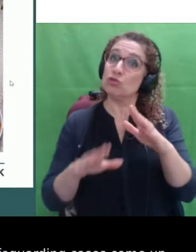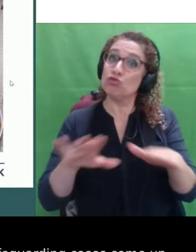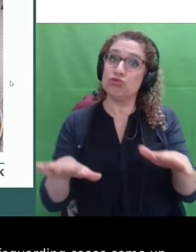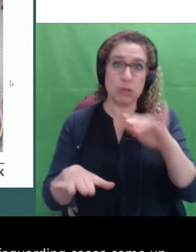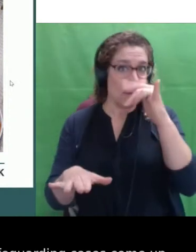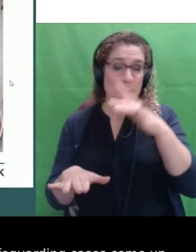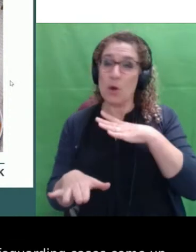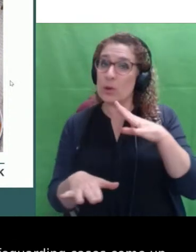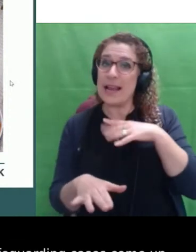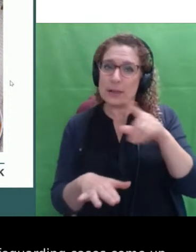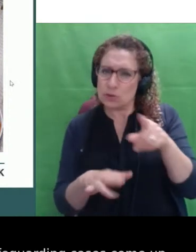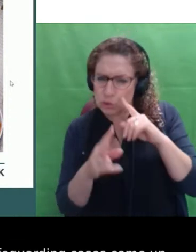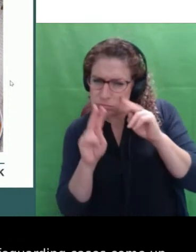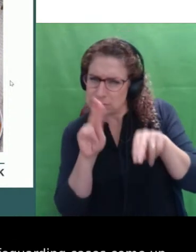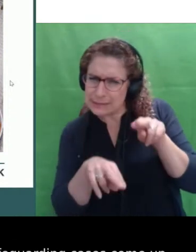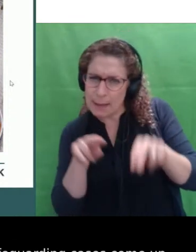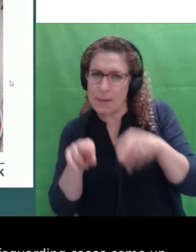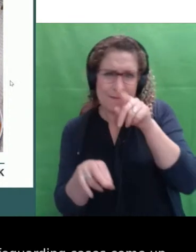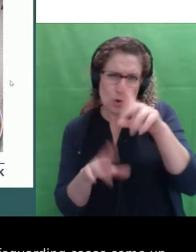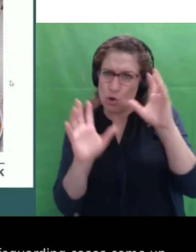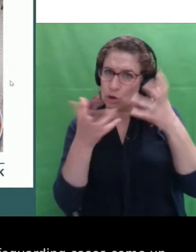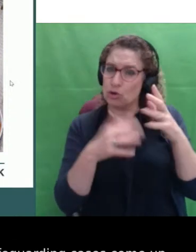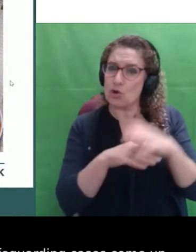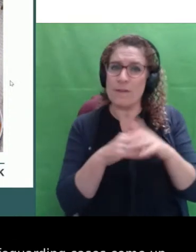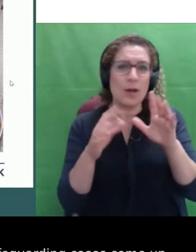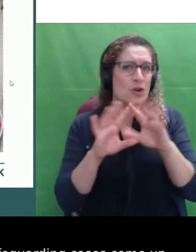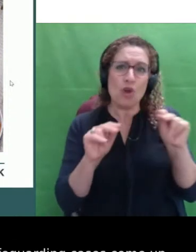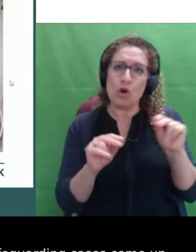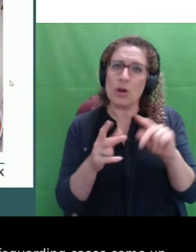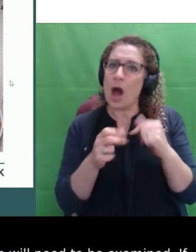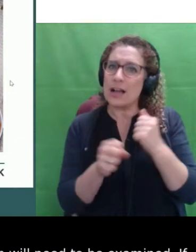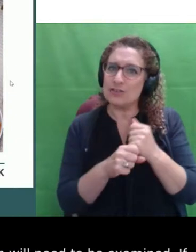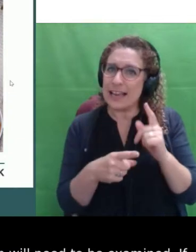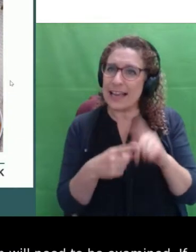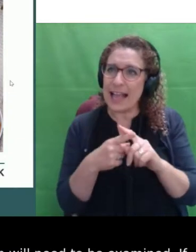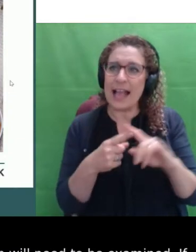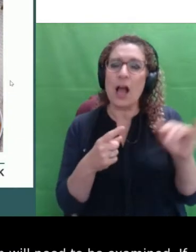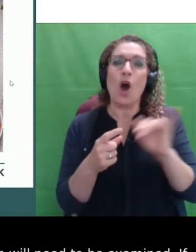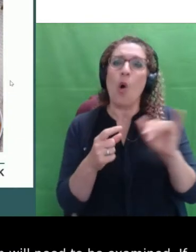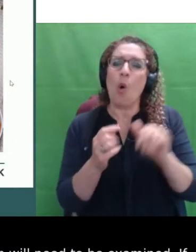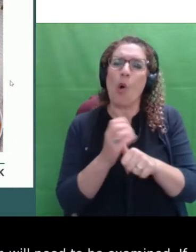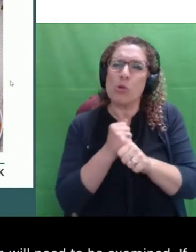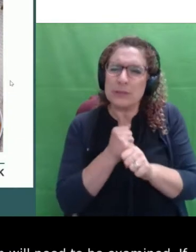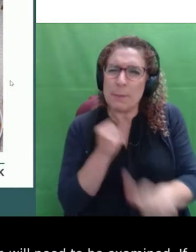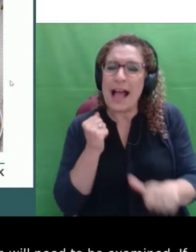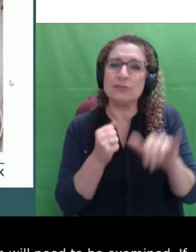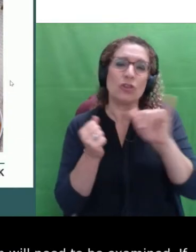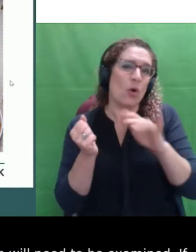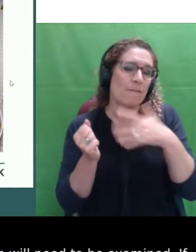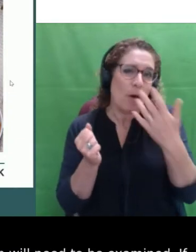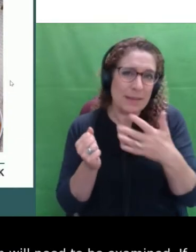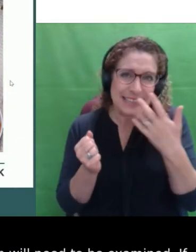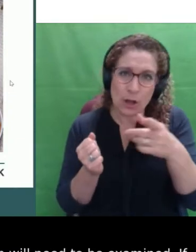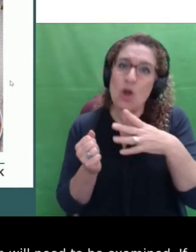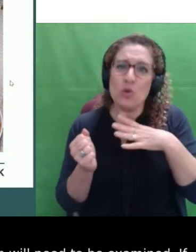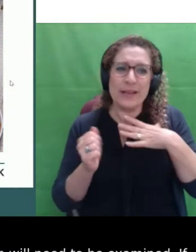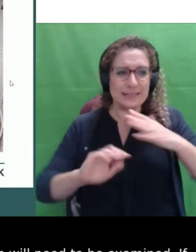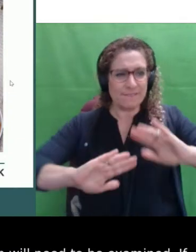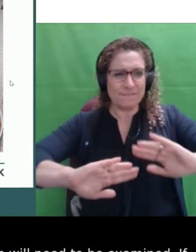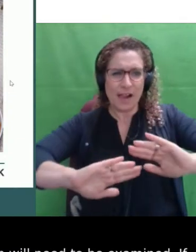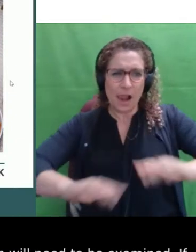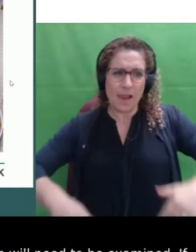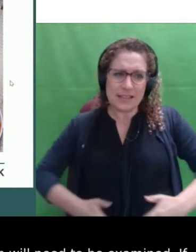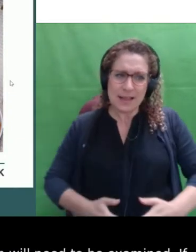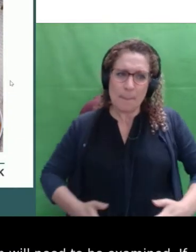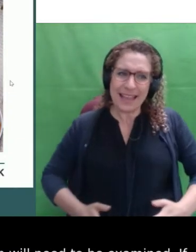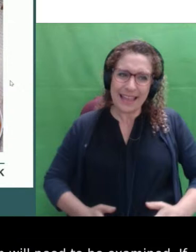so if you're concerned about non-ige and constipation and vomiting you need to feel that child's tummy we did have an unfortunate case where a child was